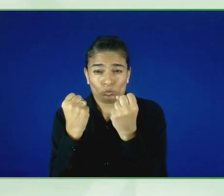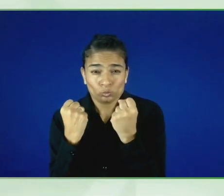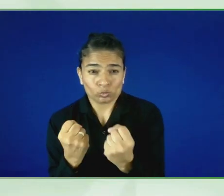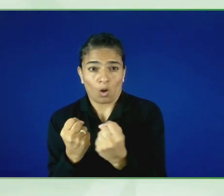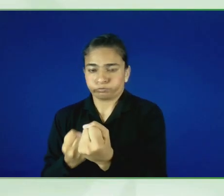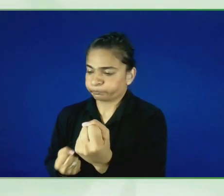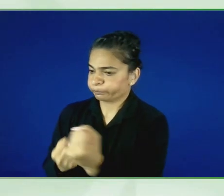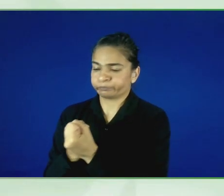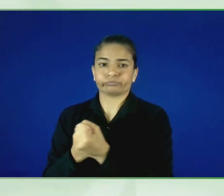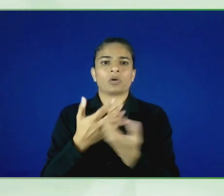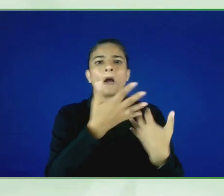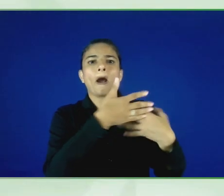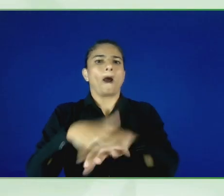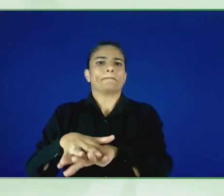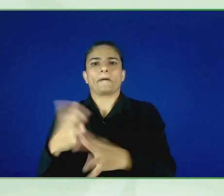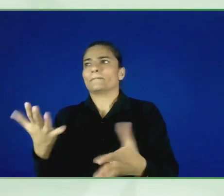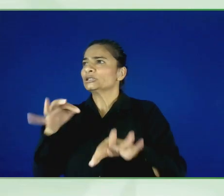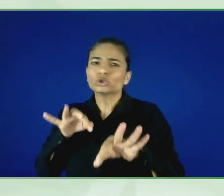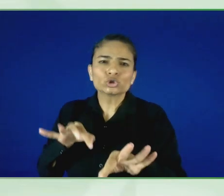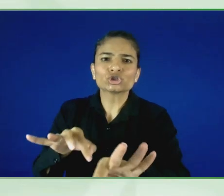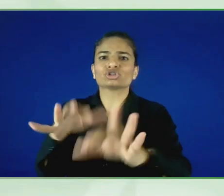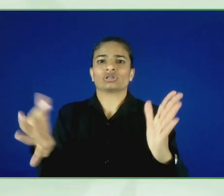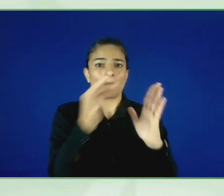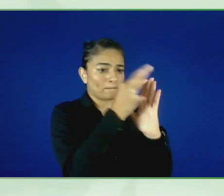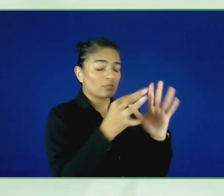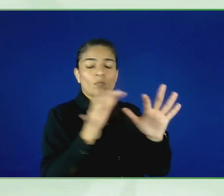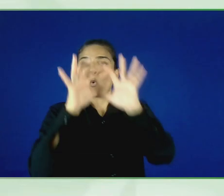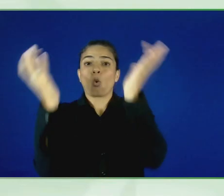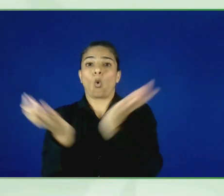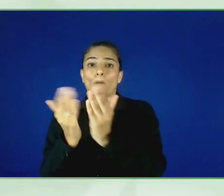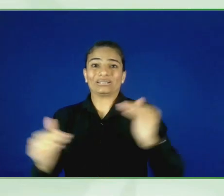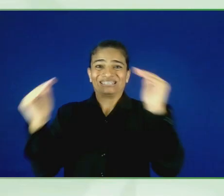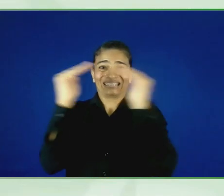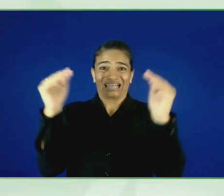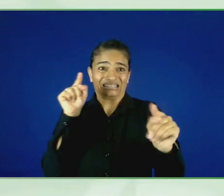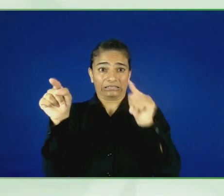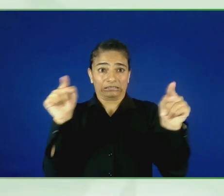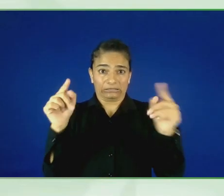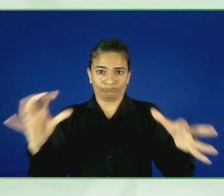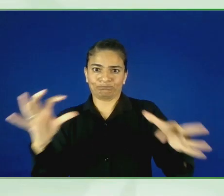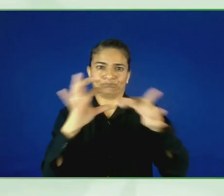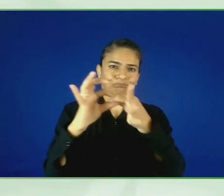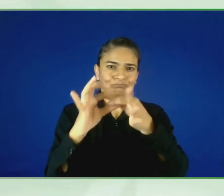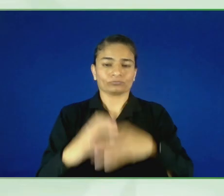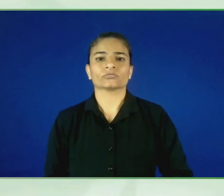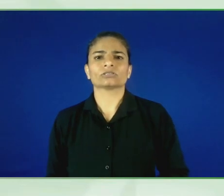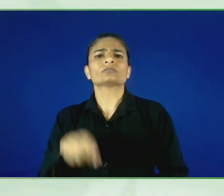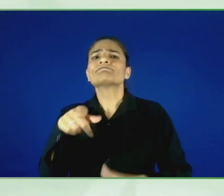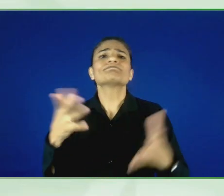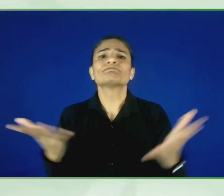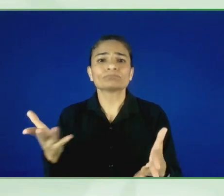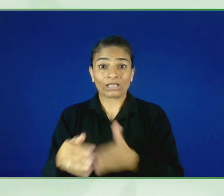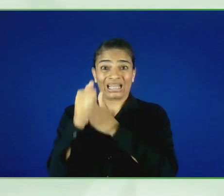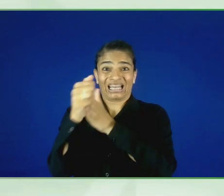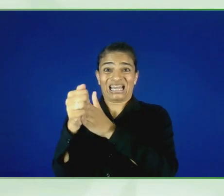standards globally. And I'm not talking really about leadership buy-in, because I think we're way past